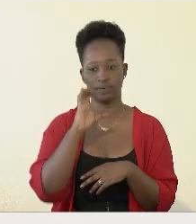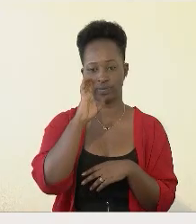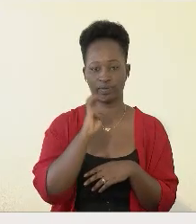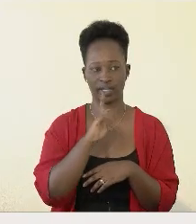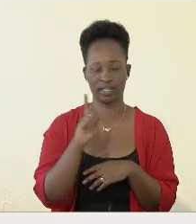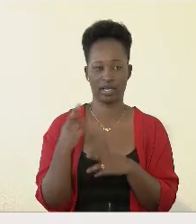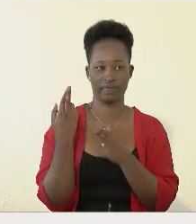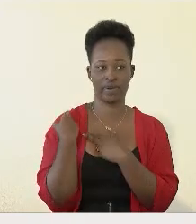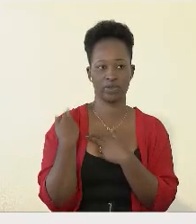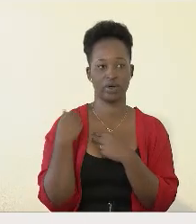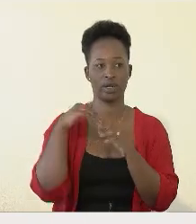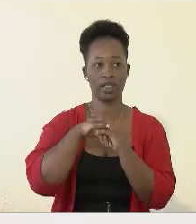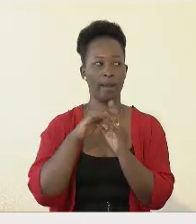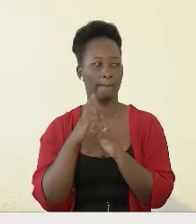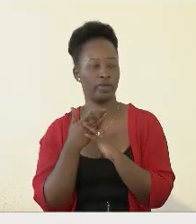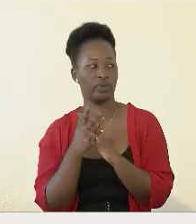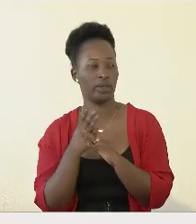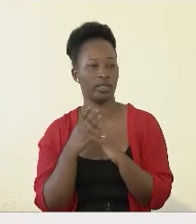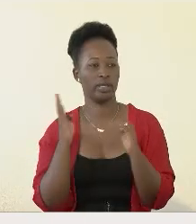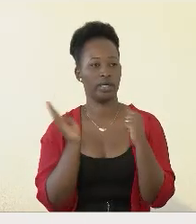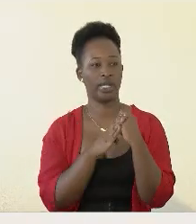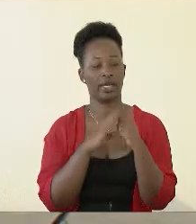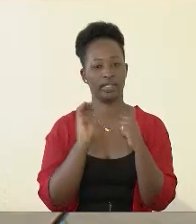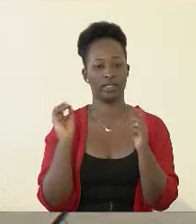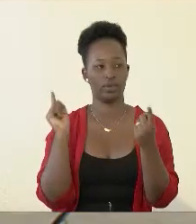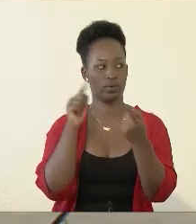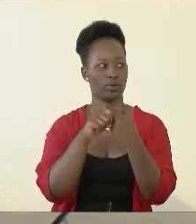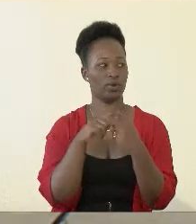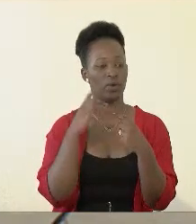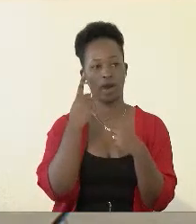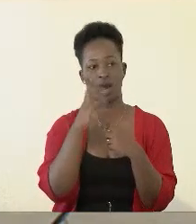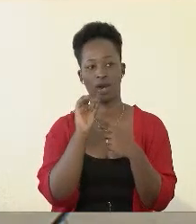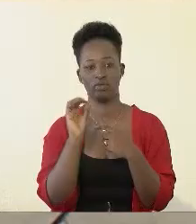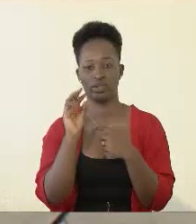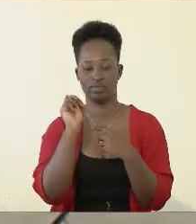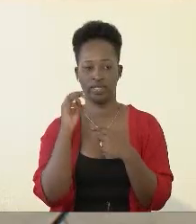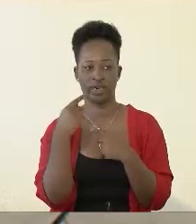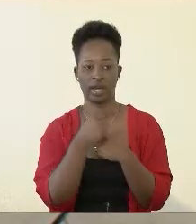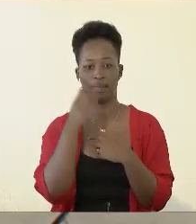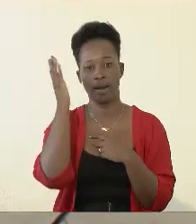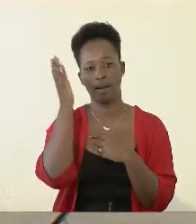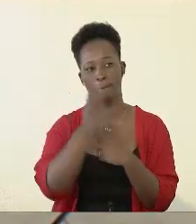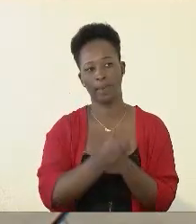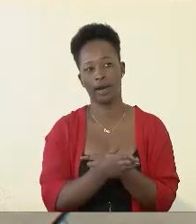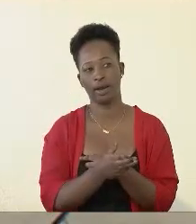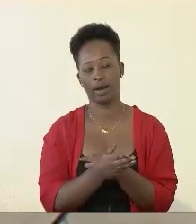between 90 to 100 milligram per